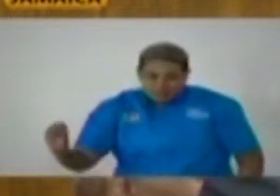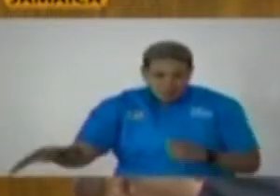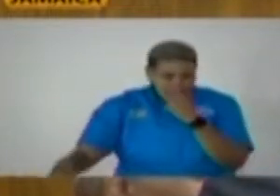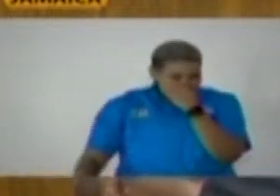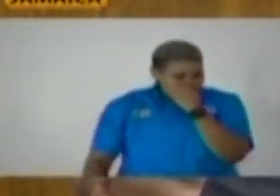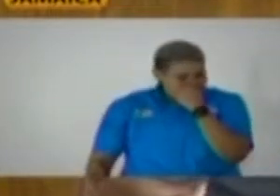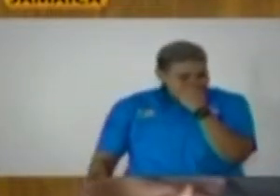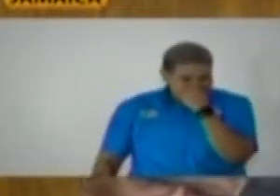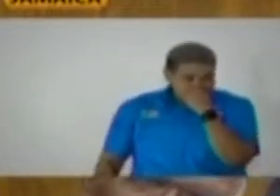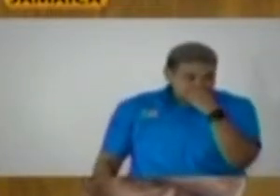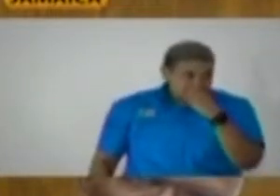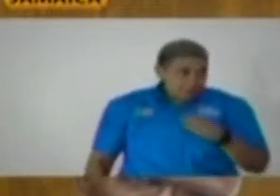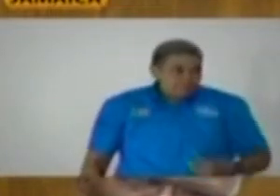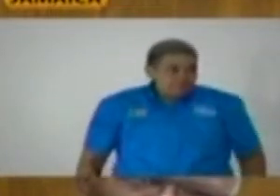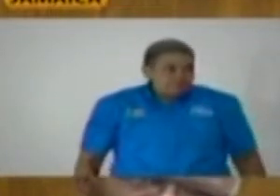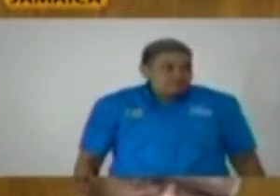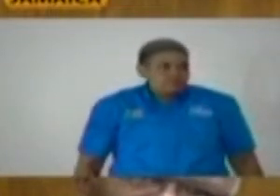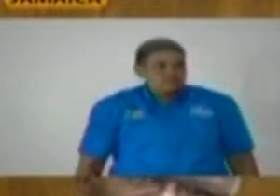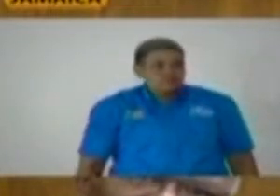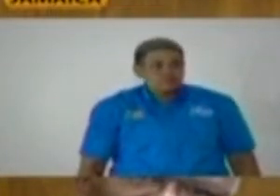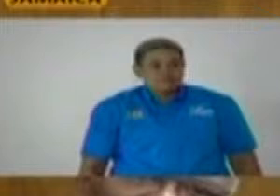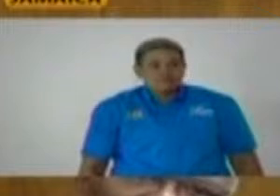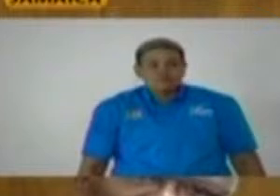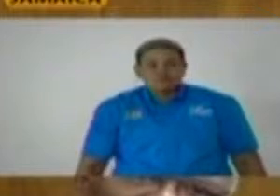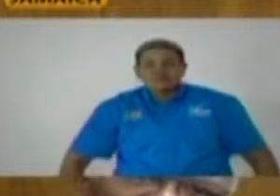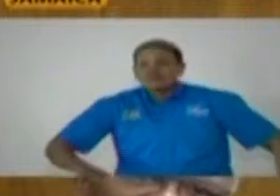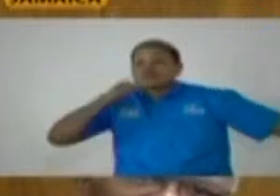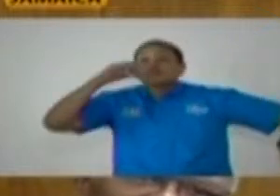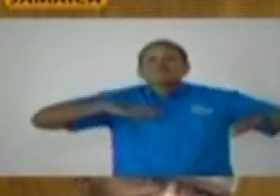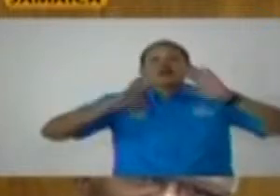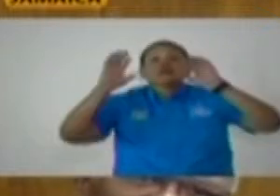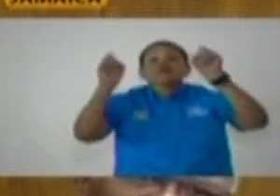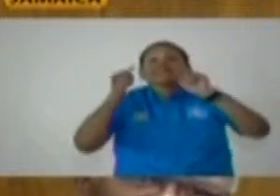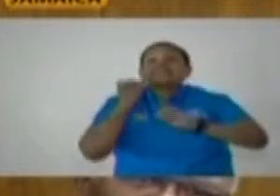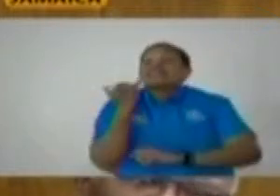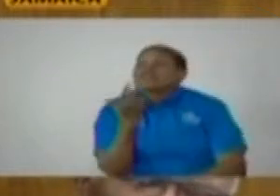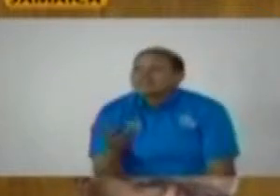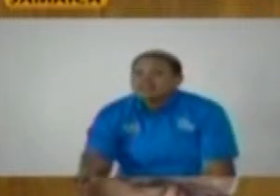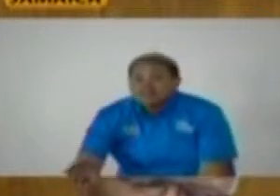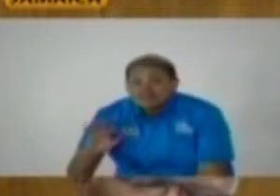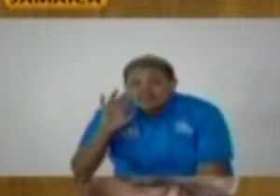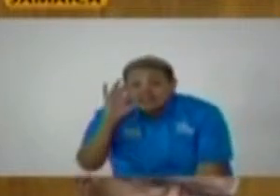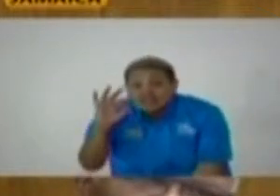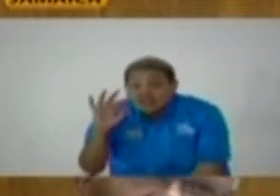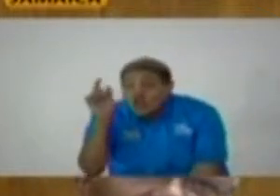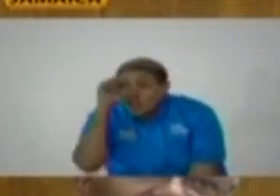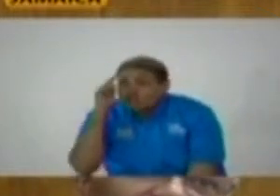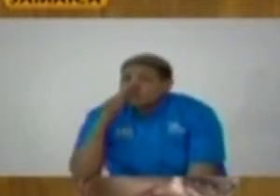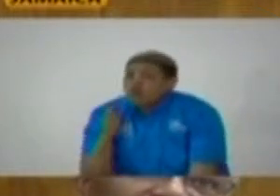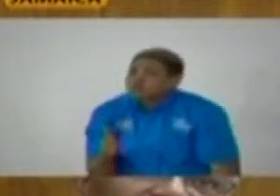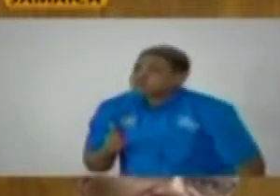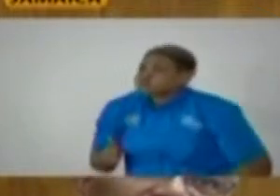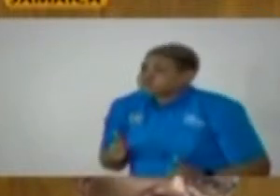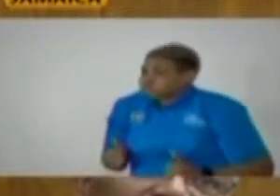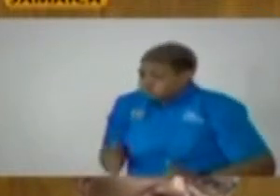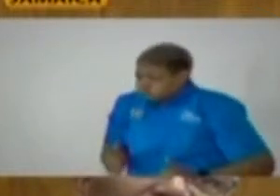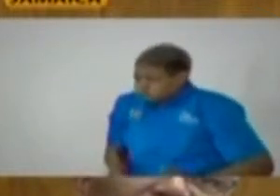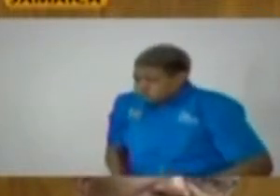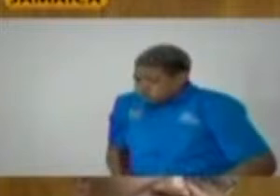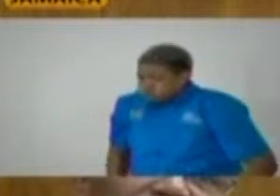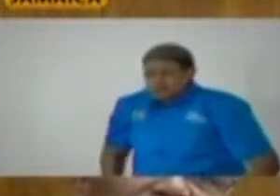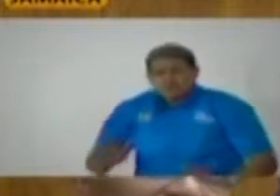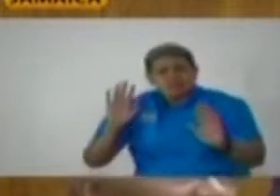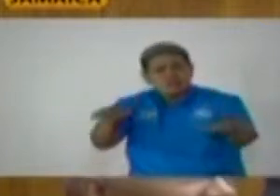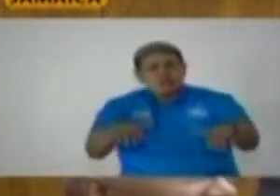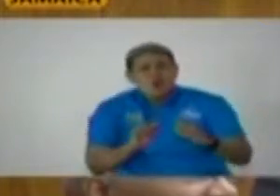Madam Speaker, if things are going as well as the government says, then how is